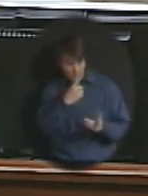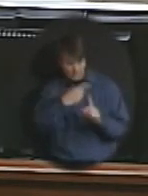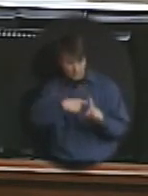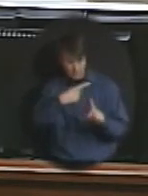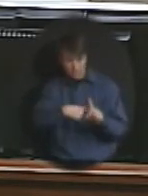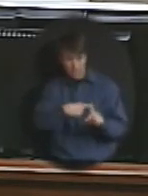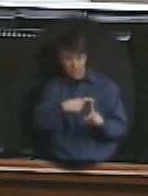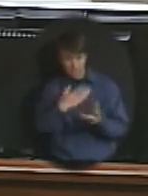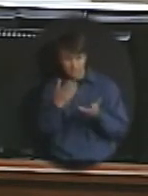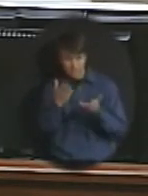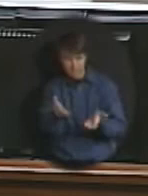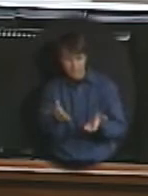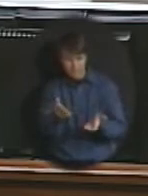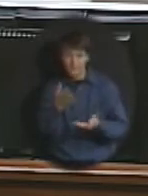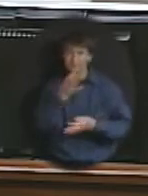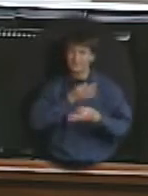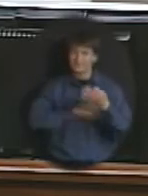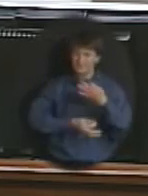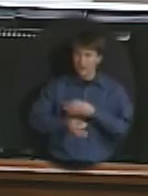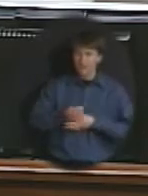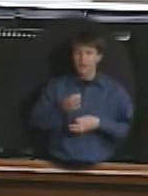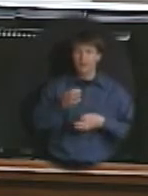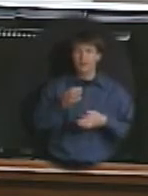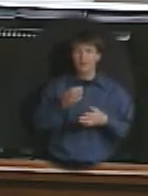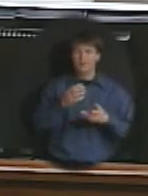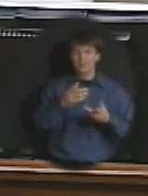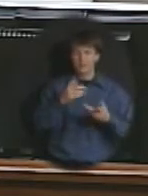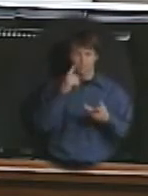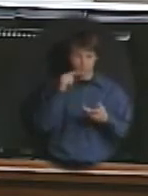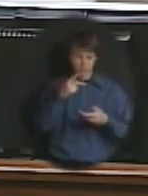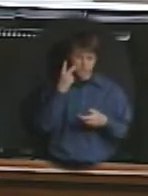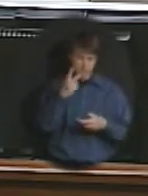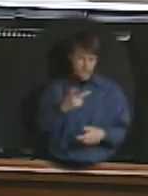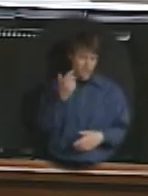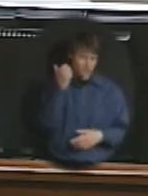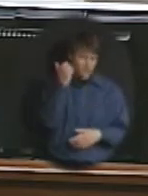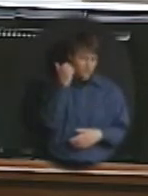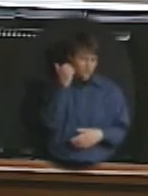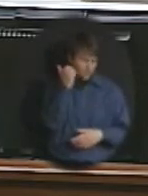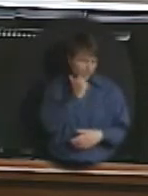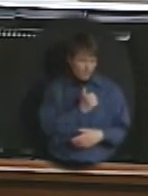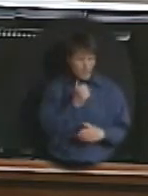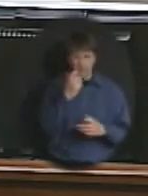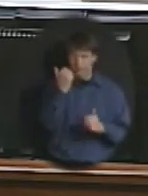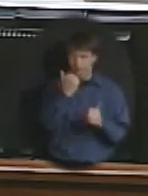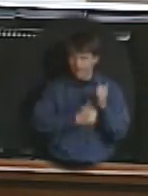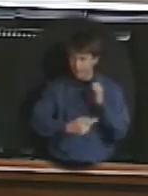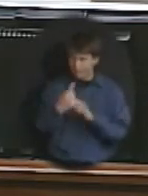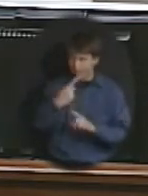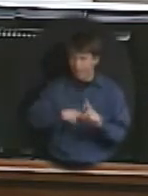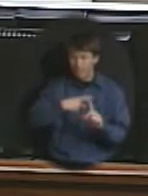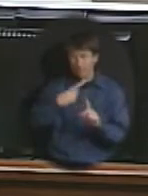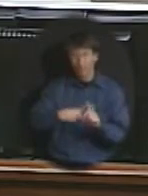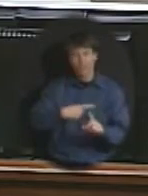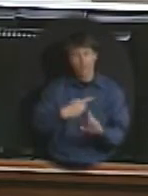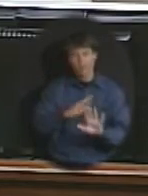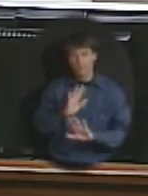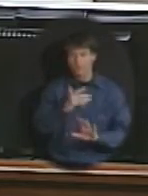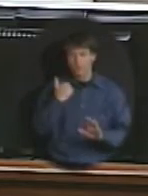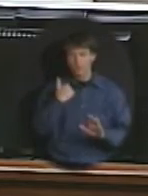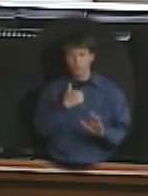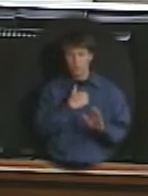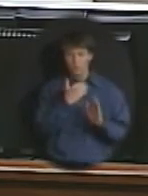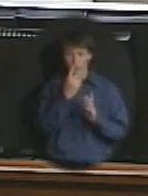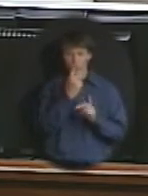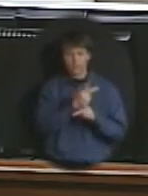monthly. Instead of doing that to prevent you from seeing these every single month over and over again, we're maintaining the